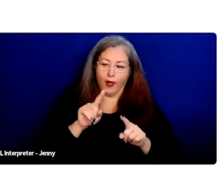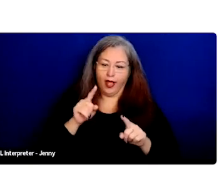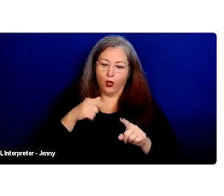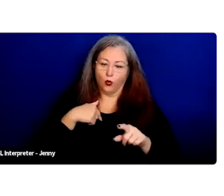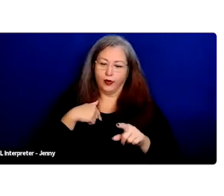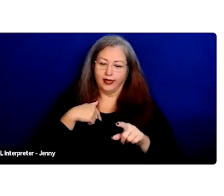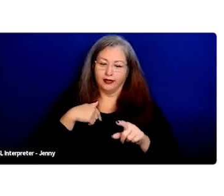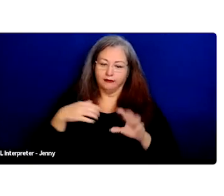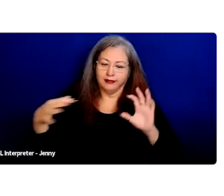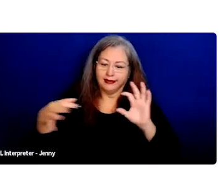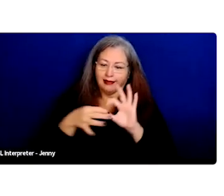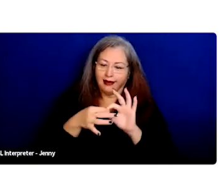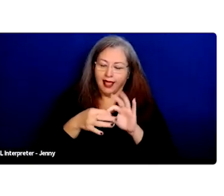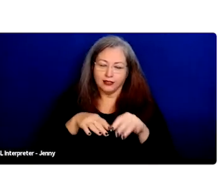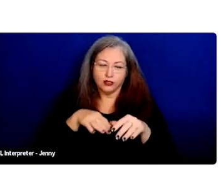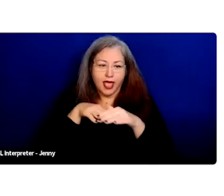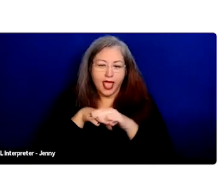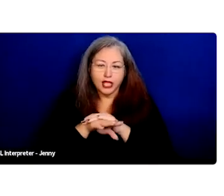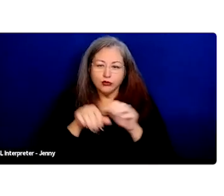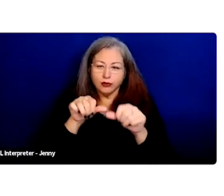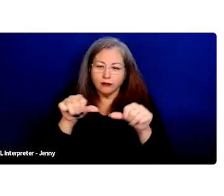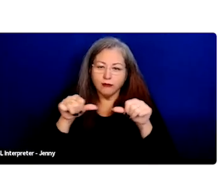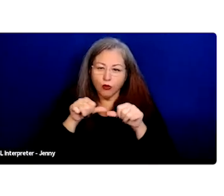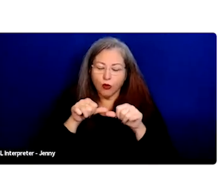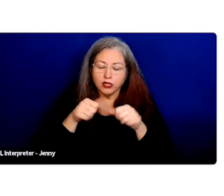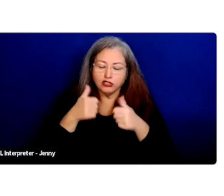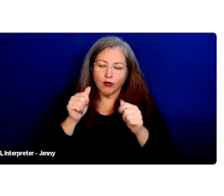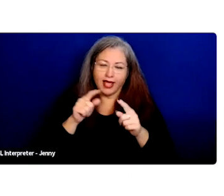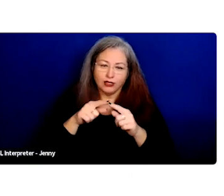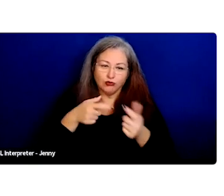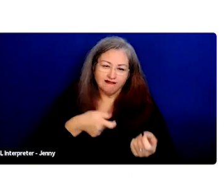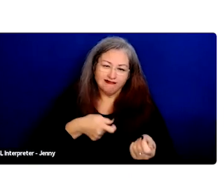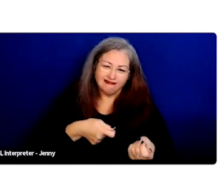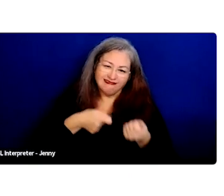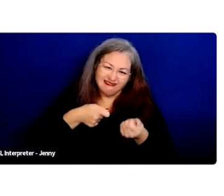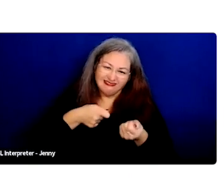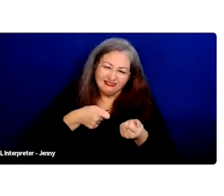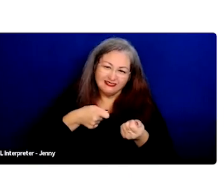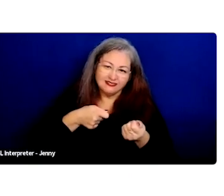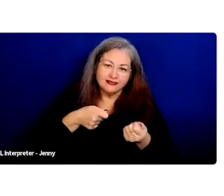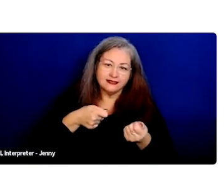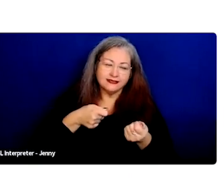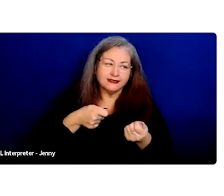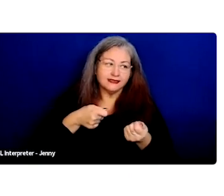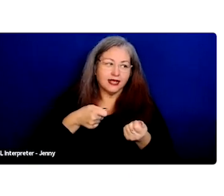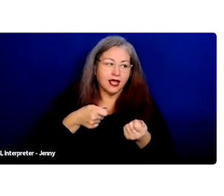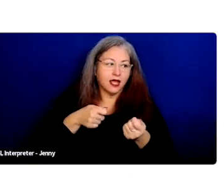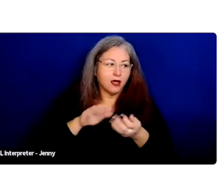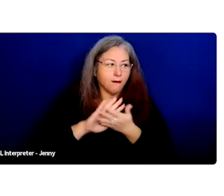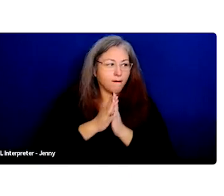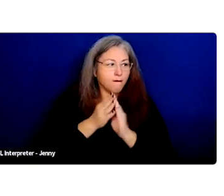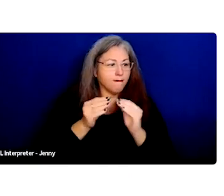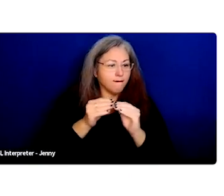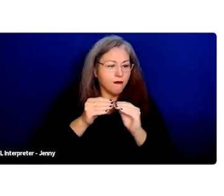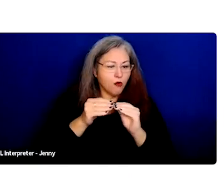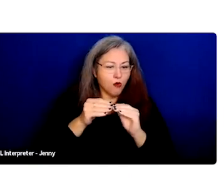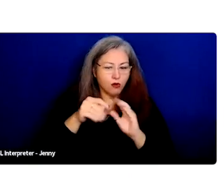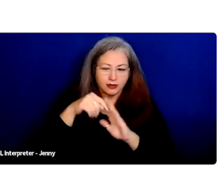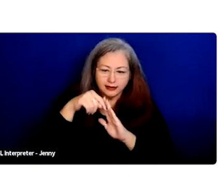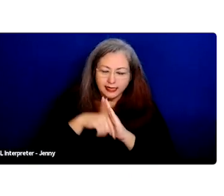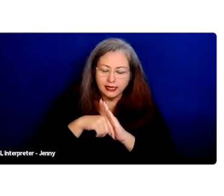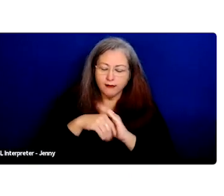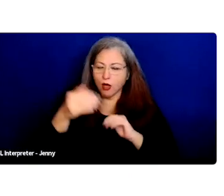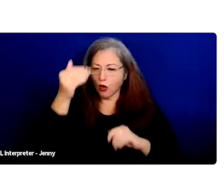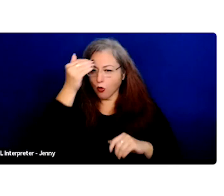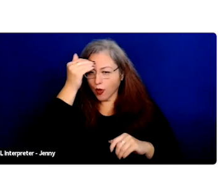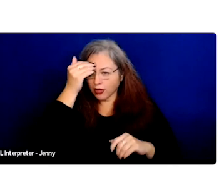can connect to, where we can draw from to deepen our awareness and our